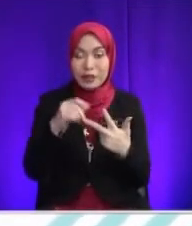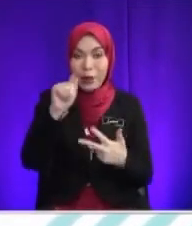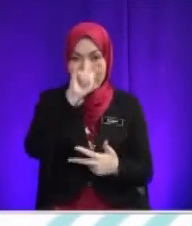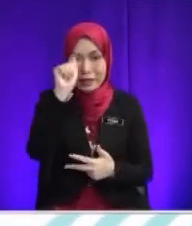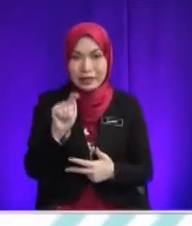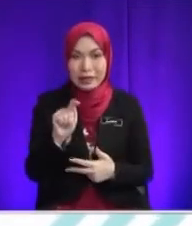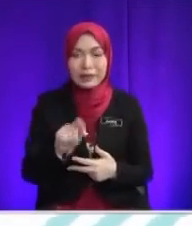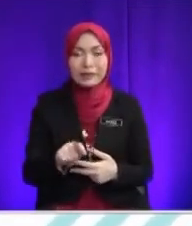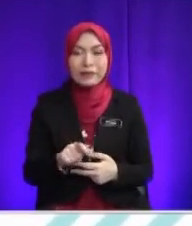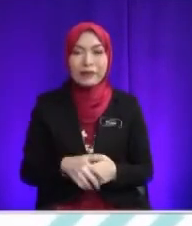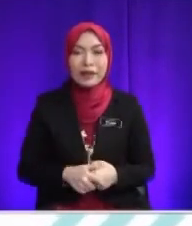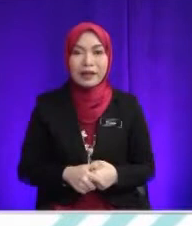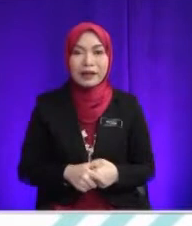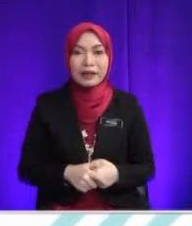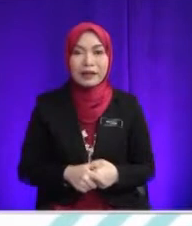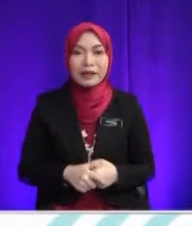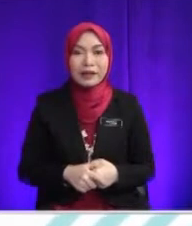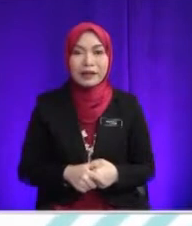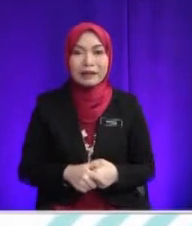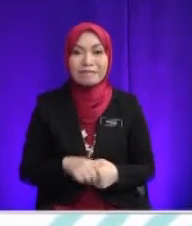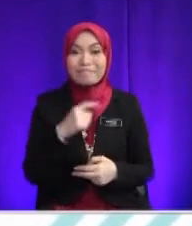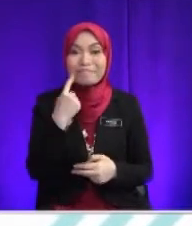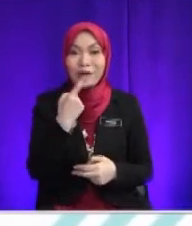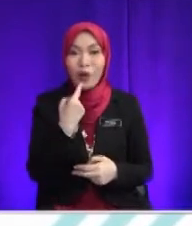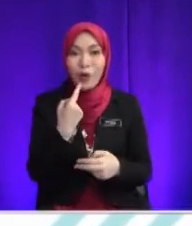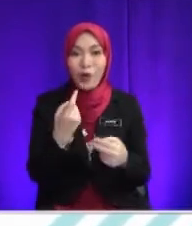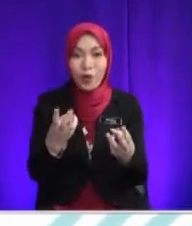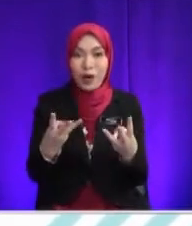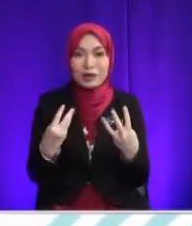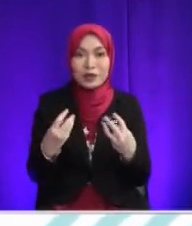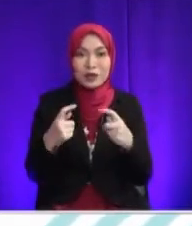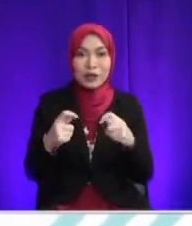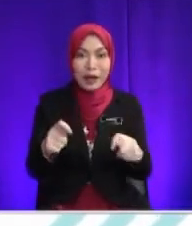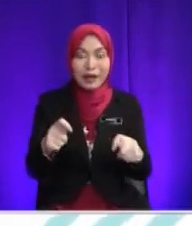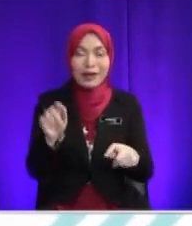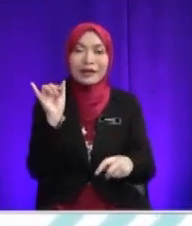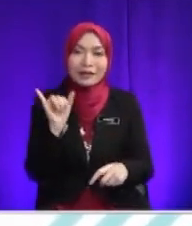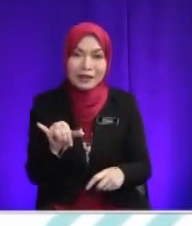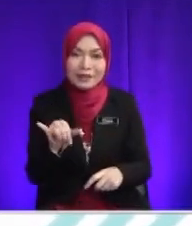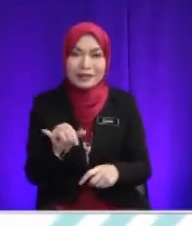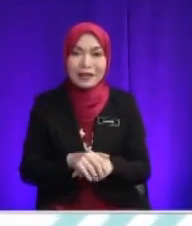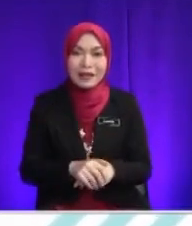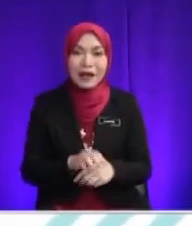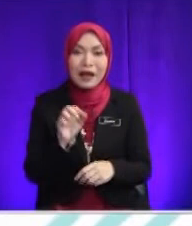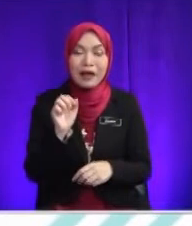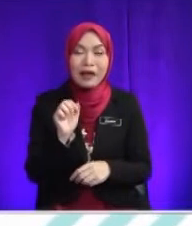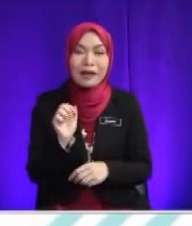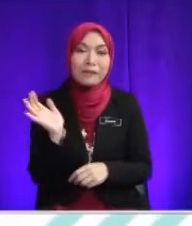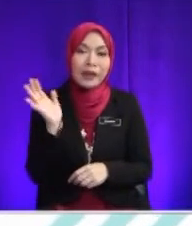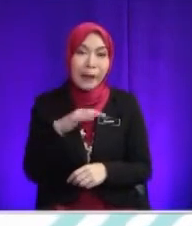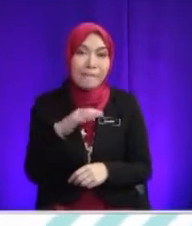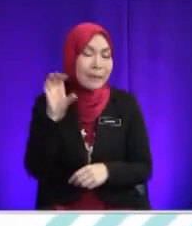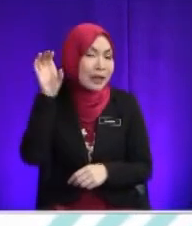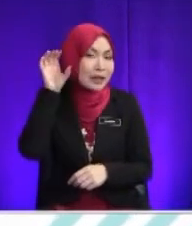question, can I have a volunteer? All right, yes, Ashikin. So Ashikin, why don't we listen to the audio first?